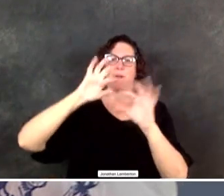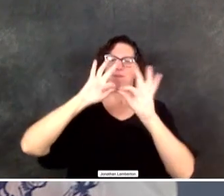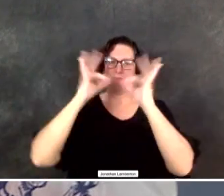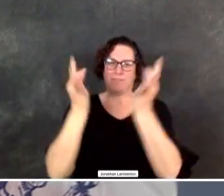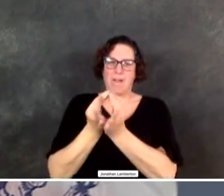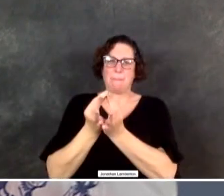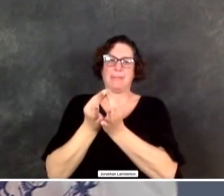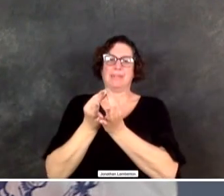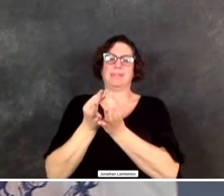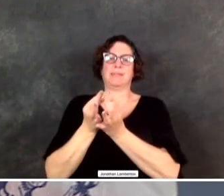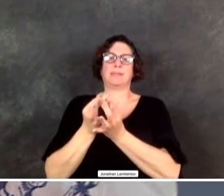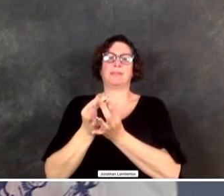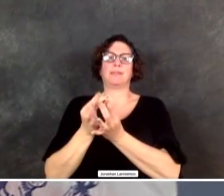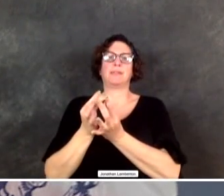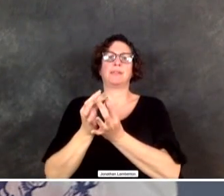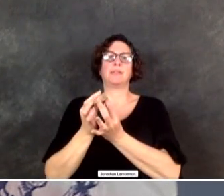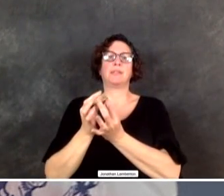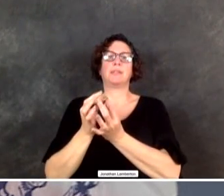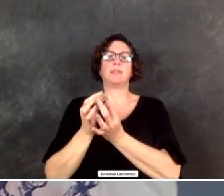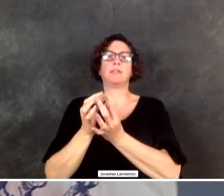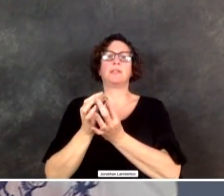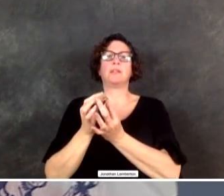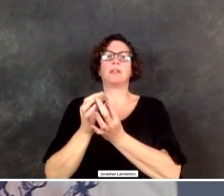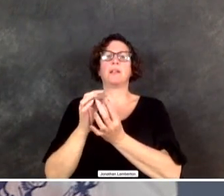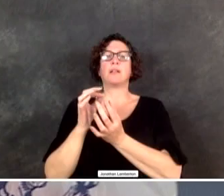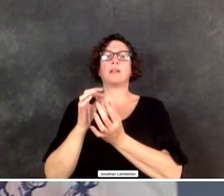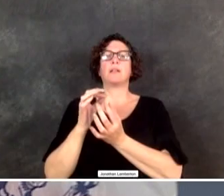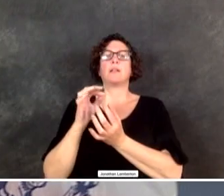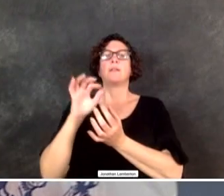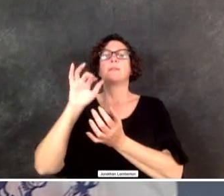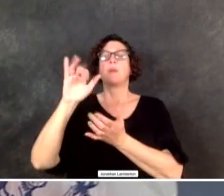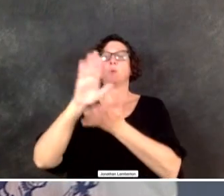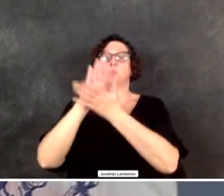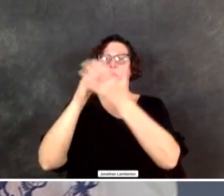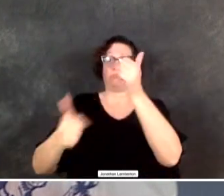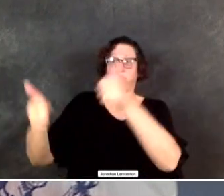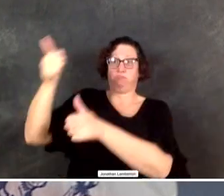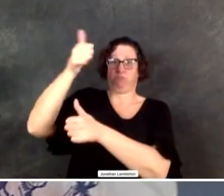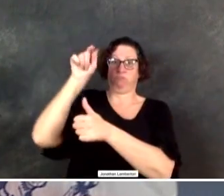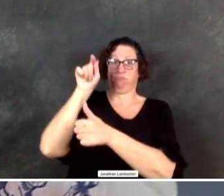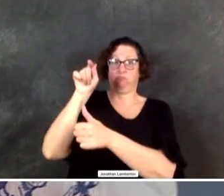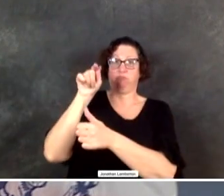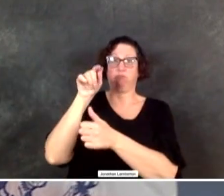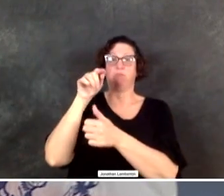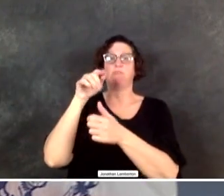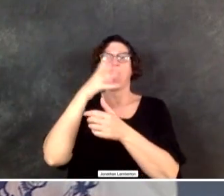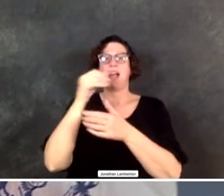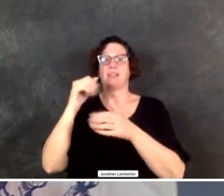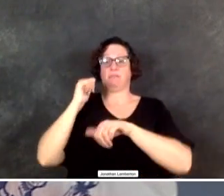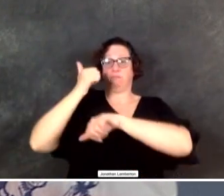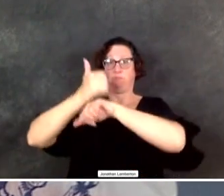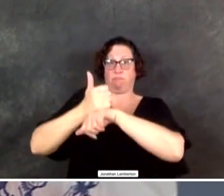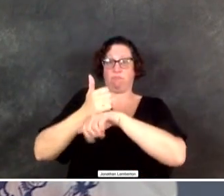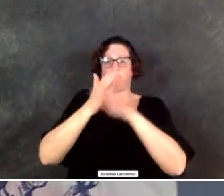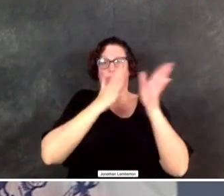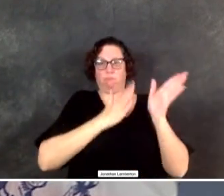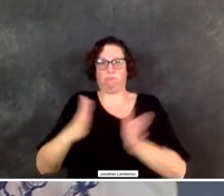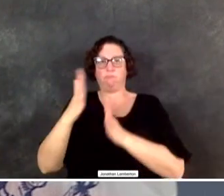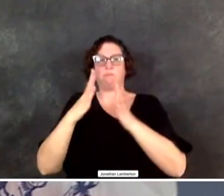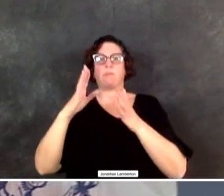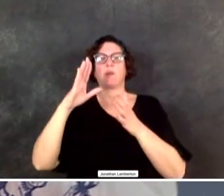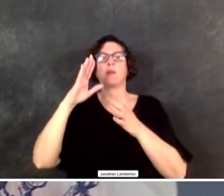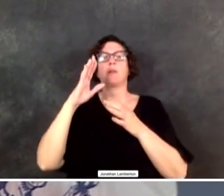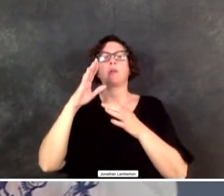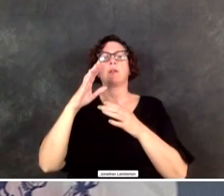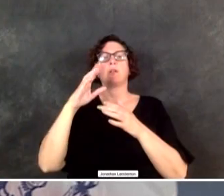was, last year before we ever heard the word, literally before the coronavirus existed. One of the great things